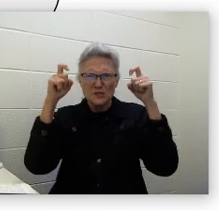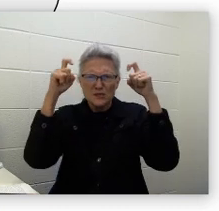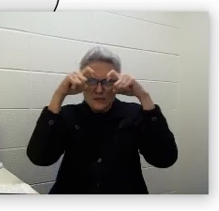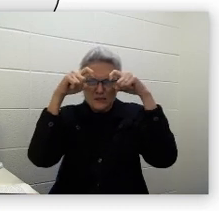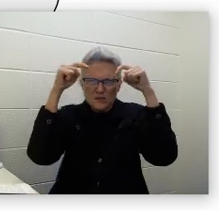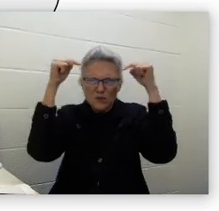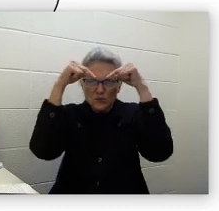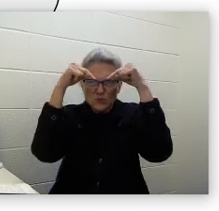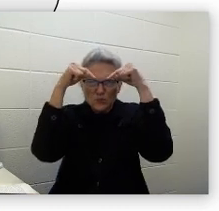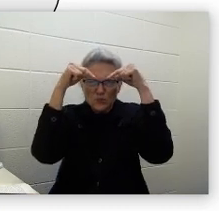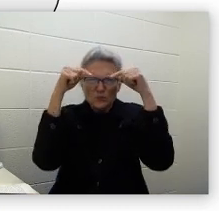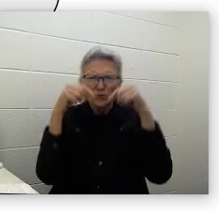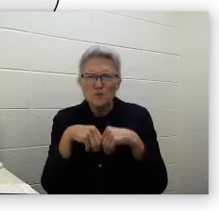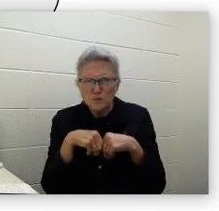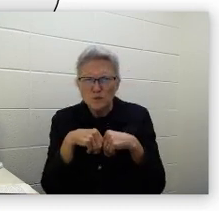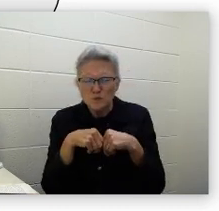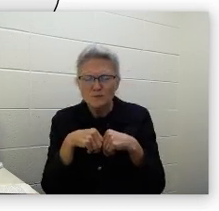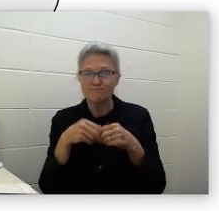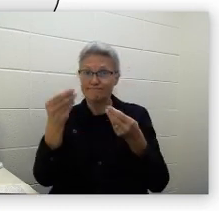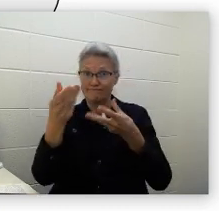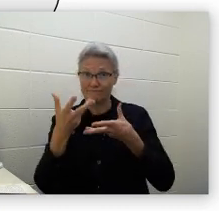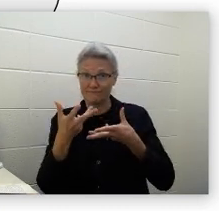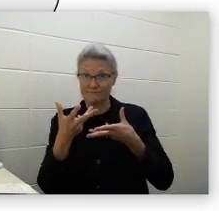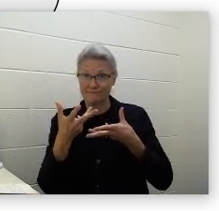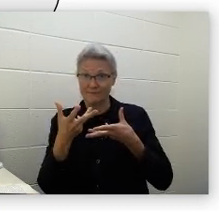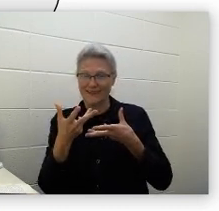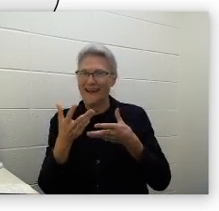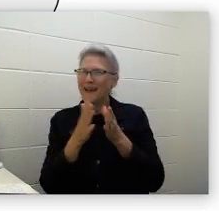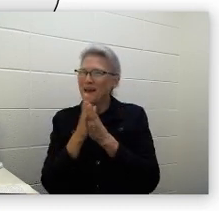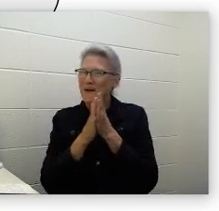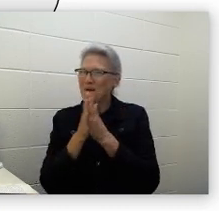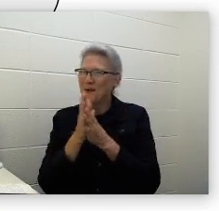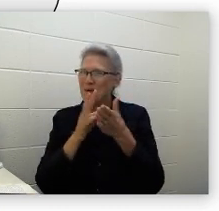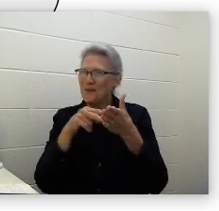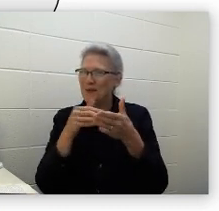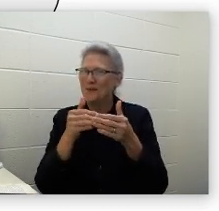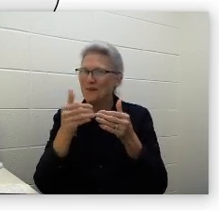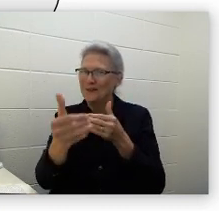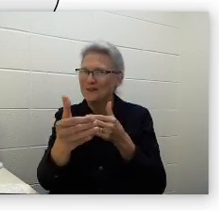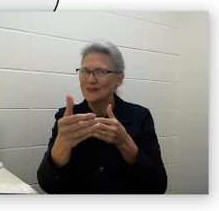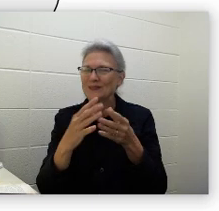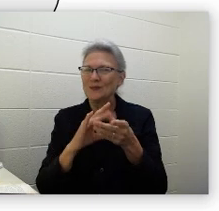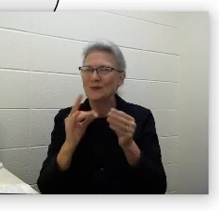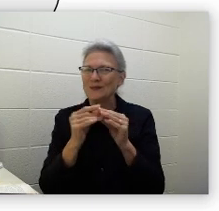a bit? Let me know. Can't wait to read the rest of the story tomorrow.